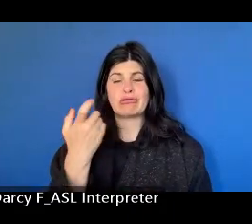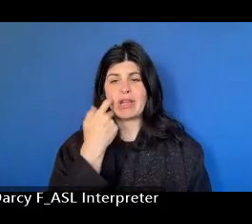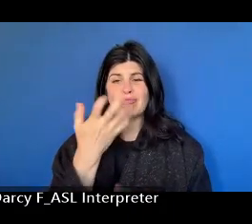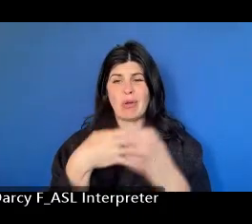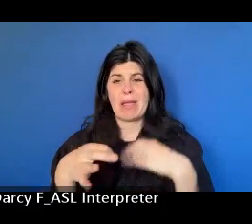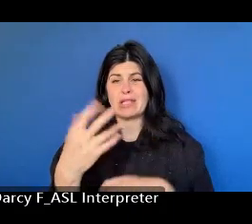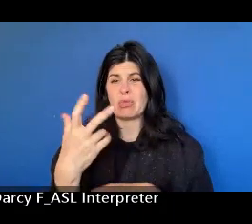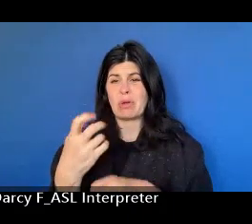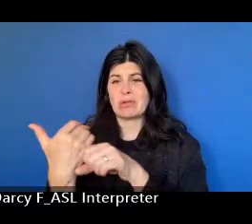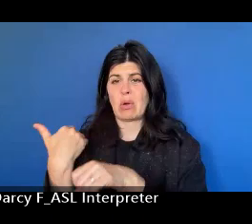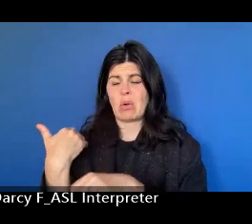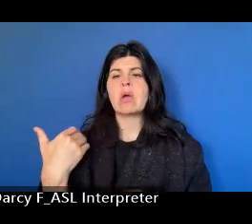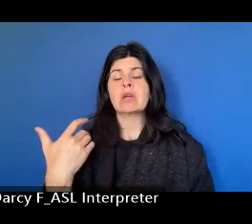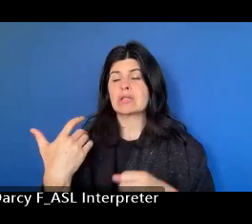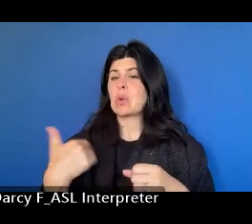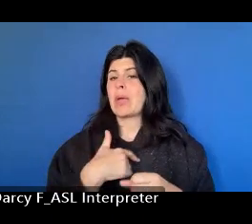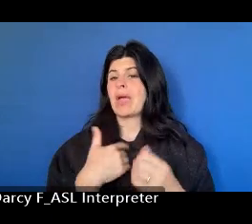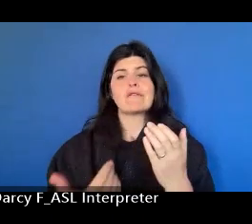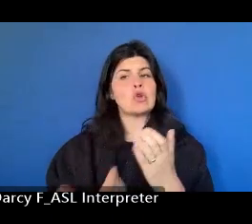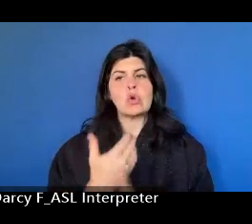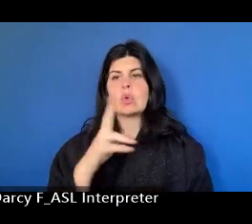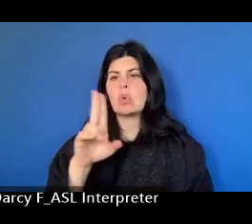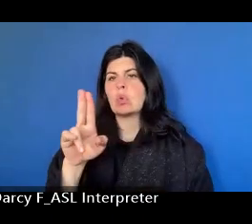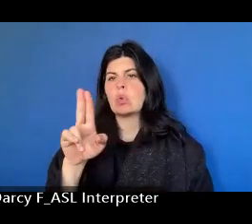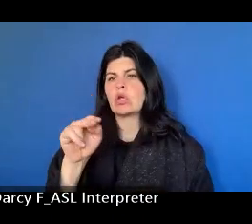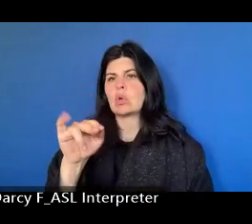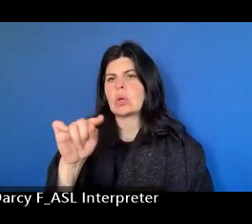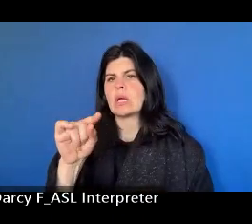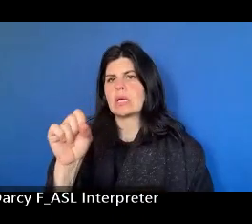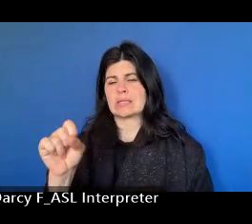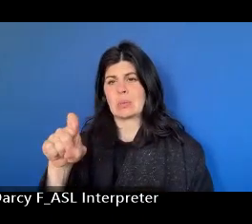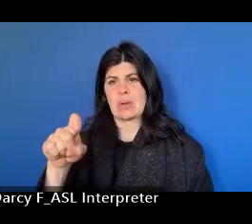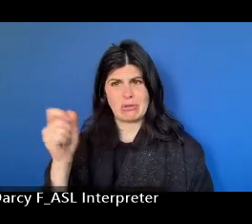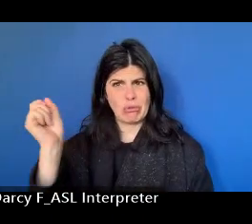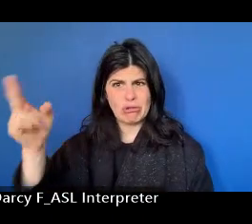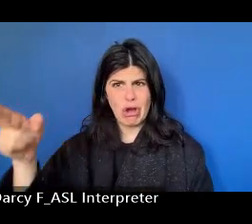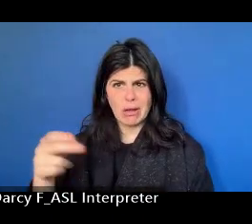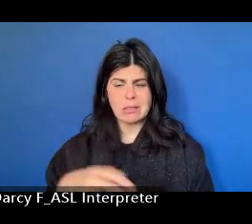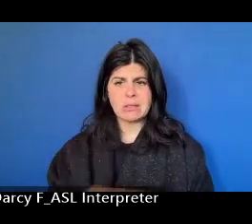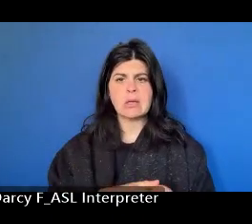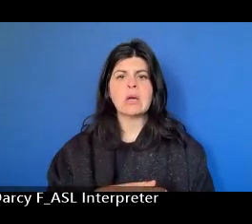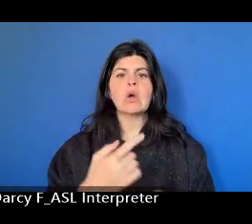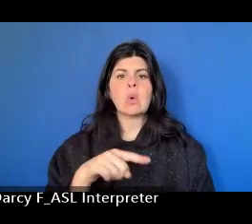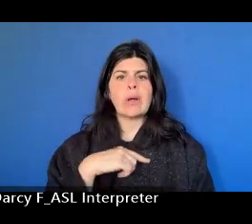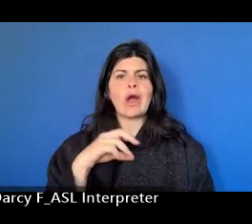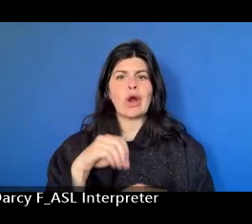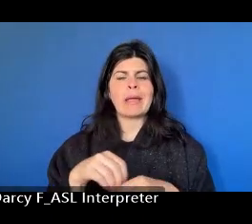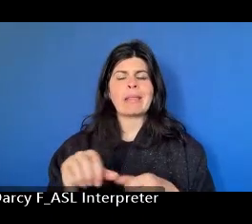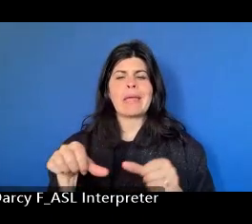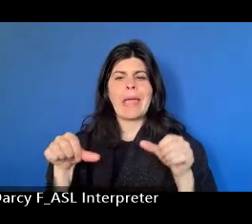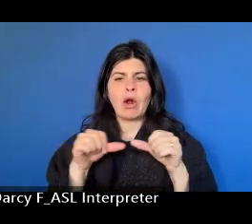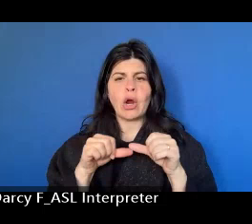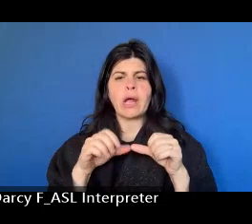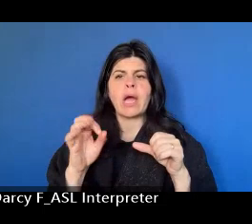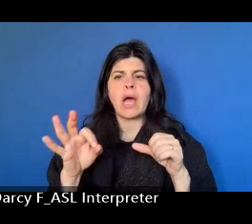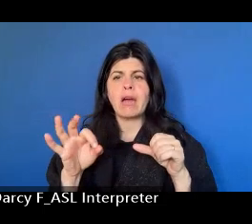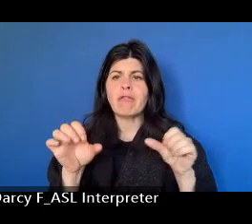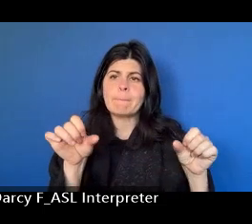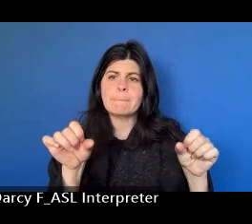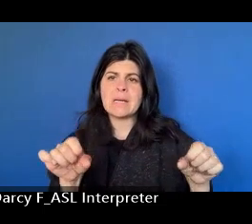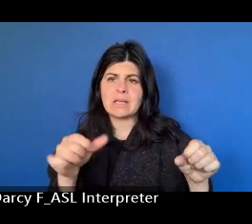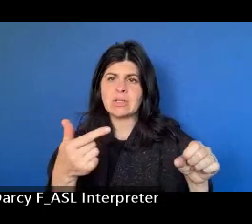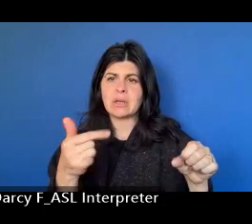ago. That would mean that we have brand new units that we'd have to toss. We are in the area of potential gas